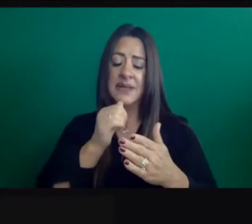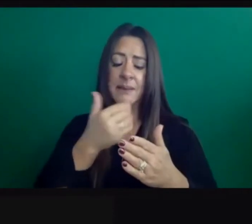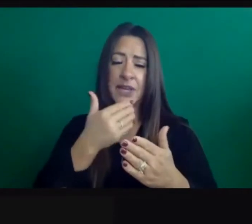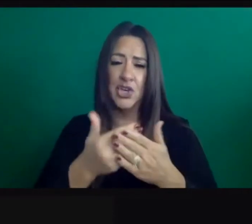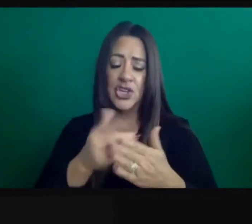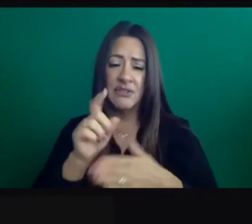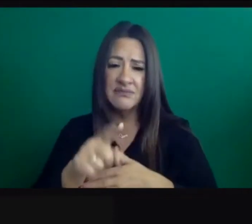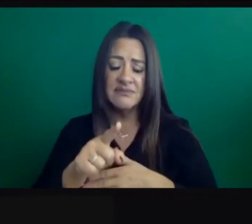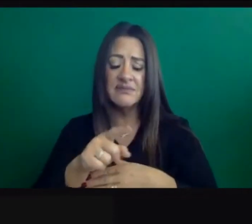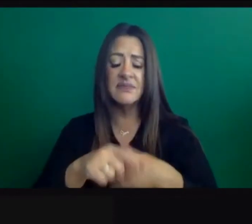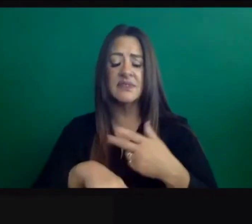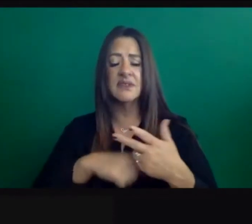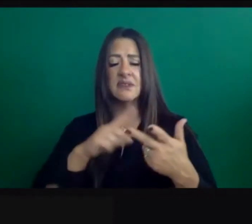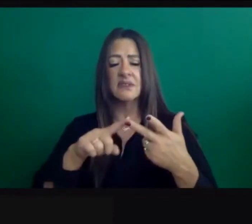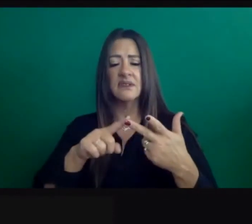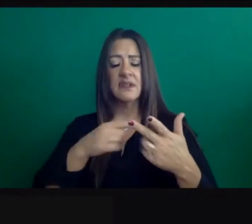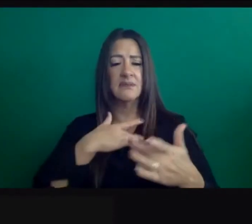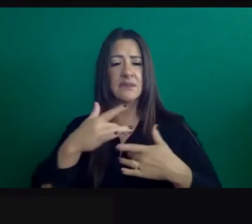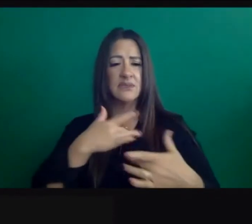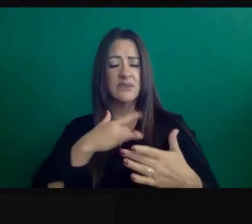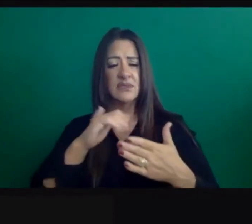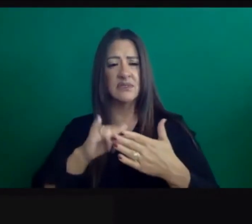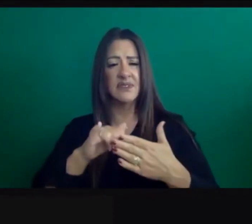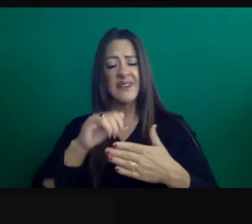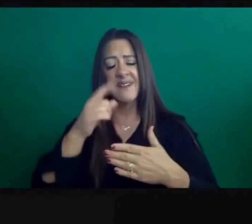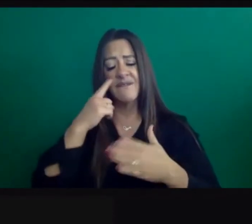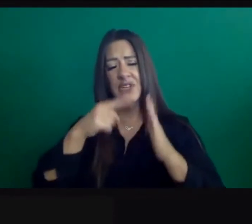mentioned, there's deep concern about these multiple variants like